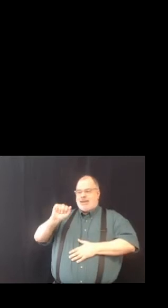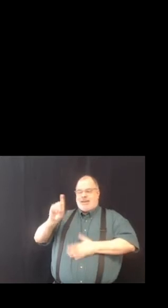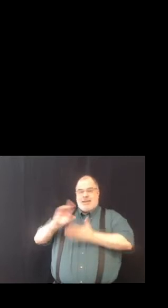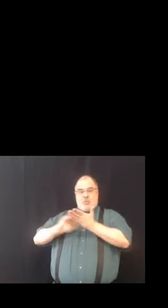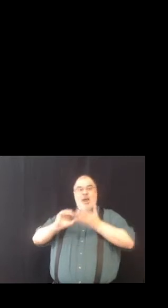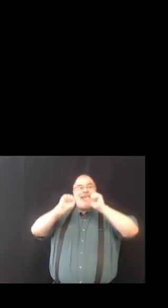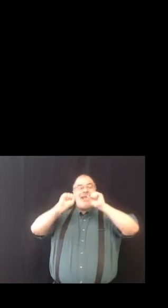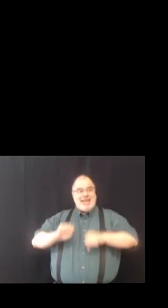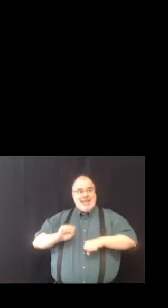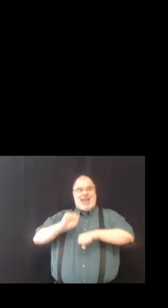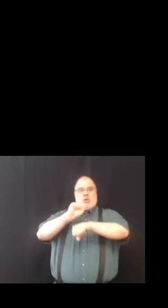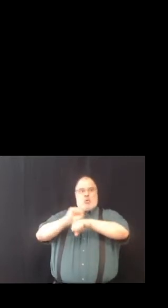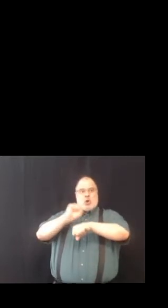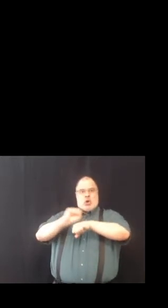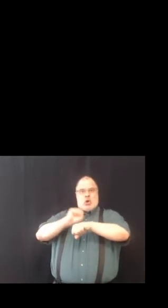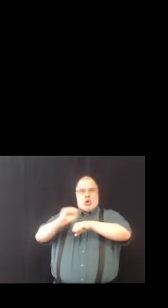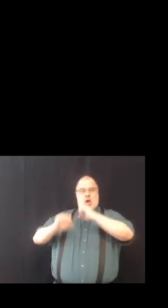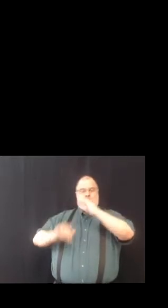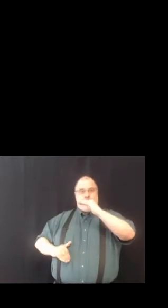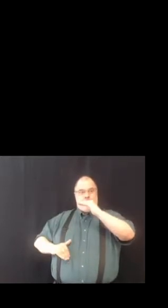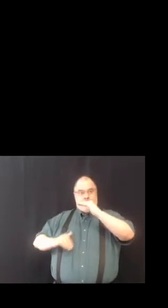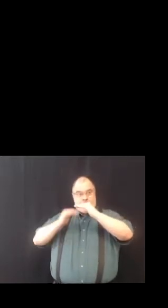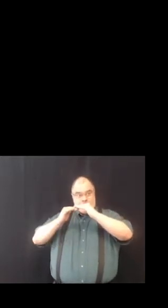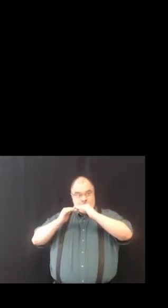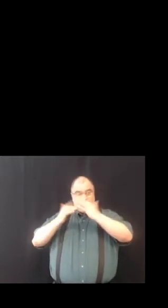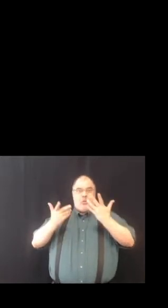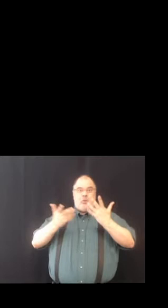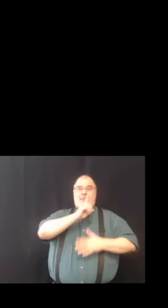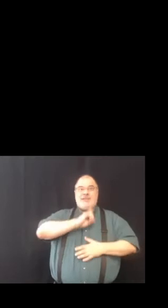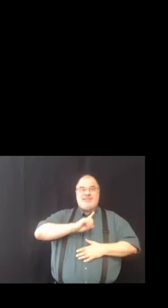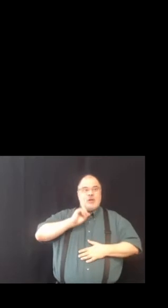employment and upwards of, for individuals who are single,